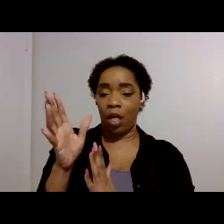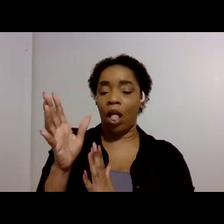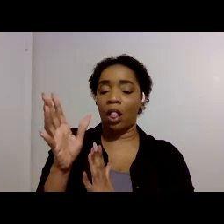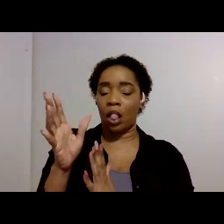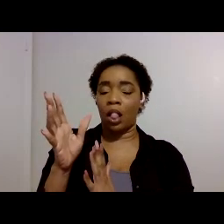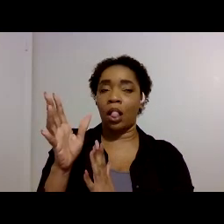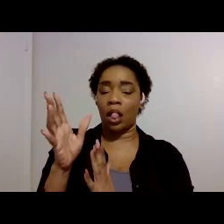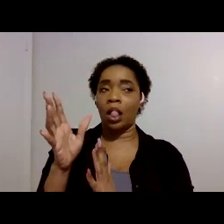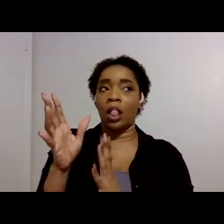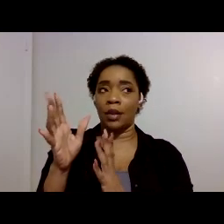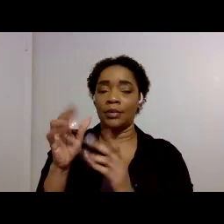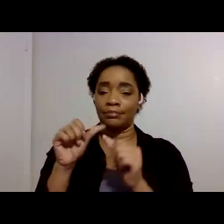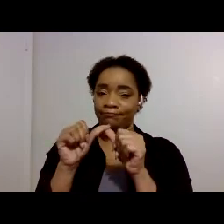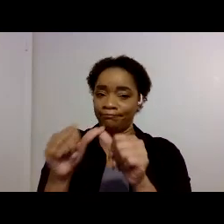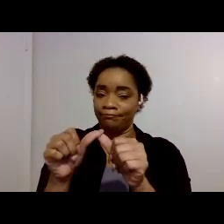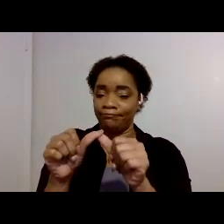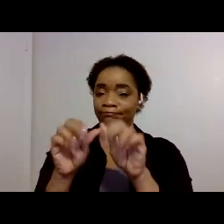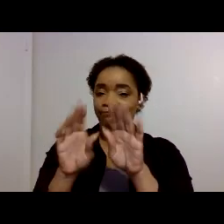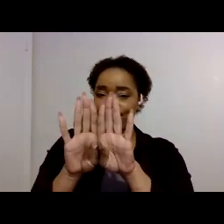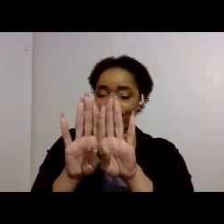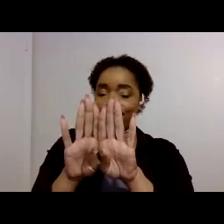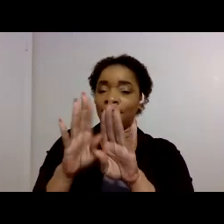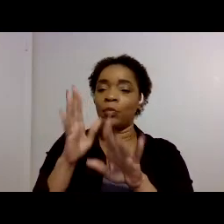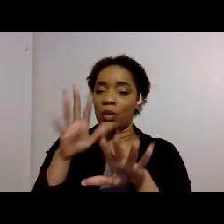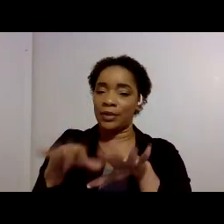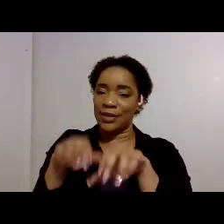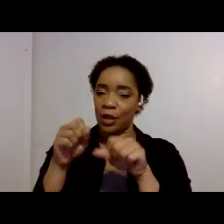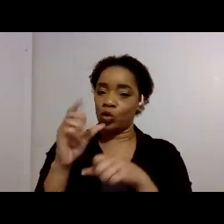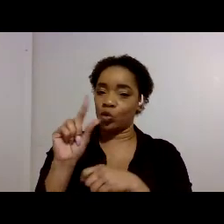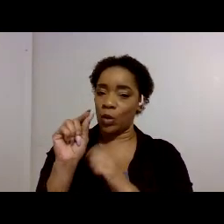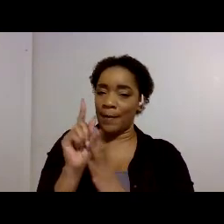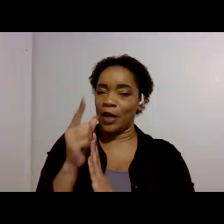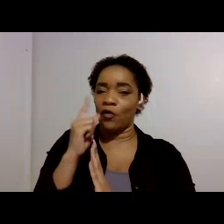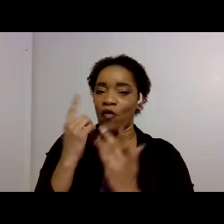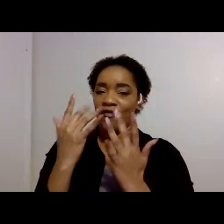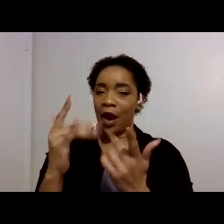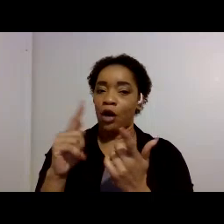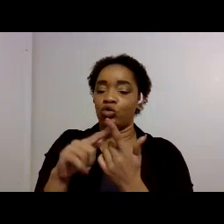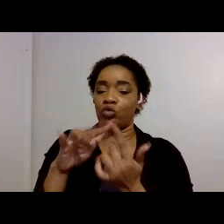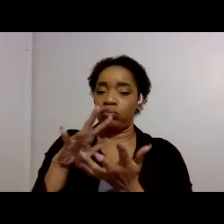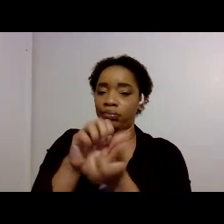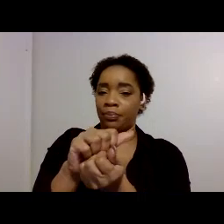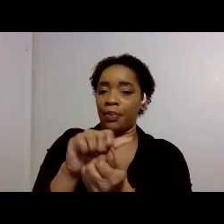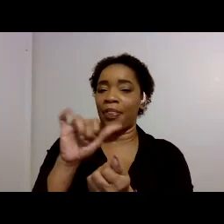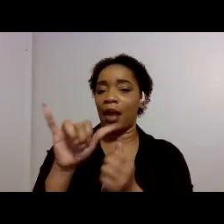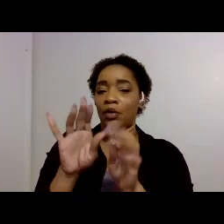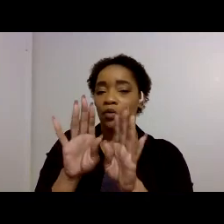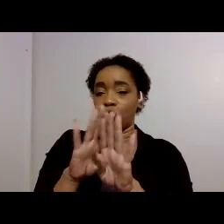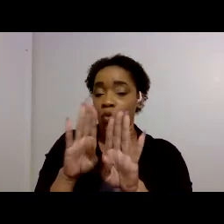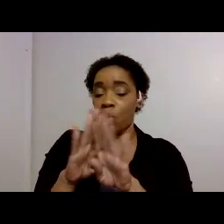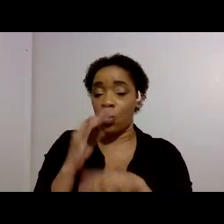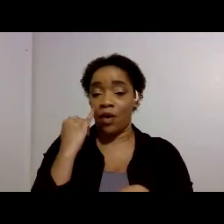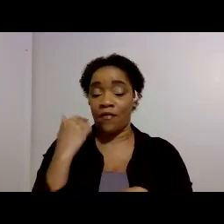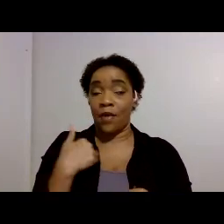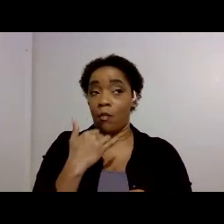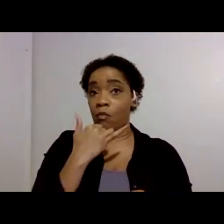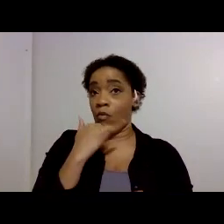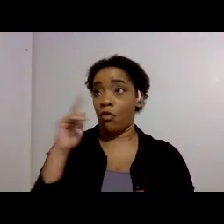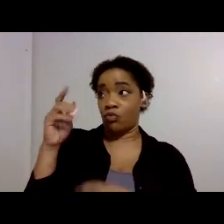fire to burn through that door. Our national average, and the marshal can back me up if I'm wrong, but we're